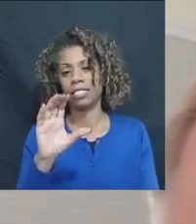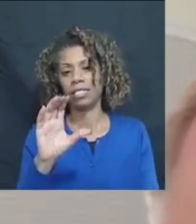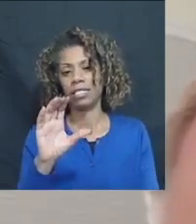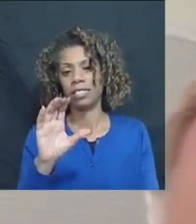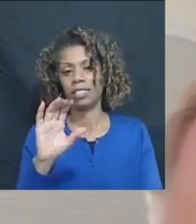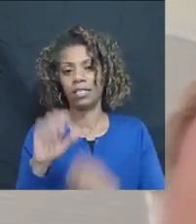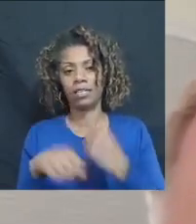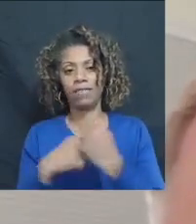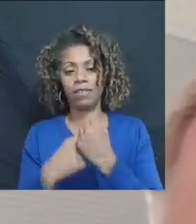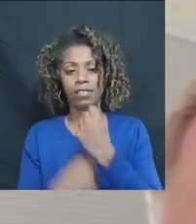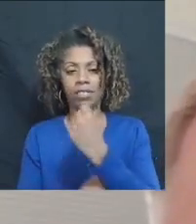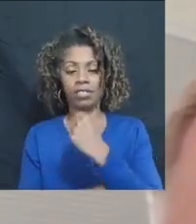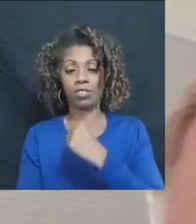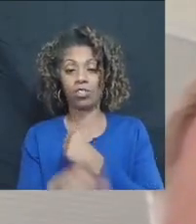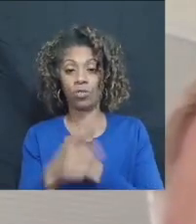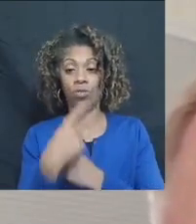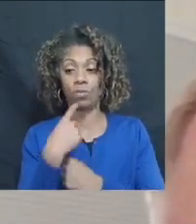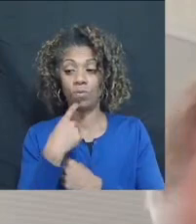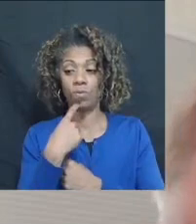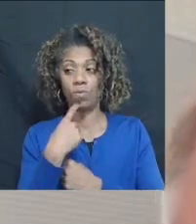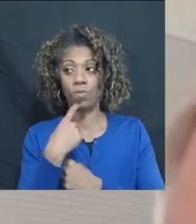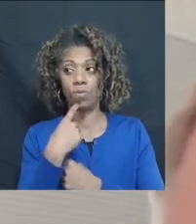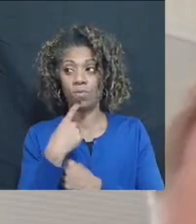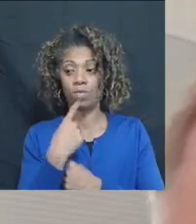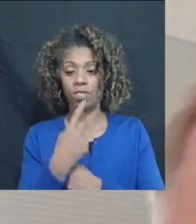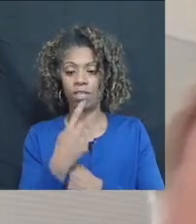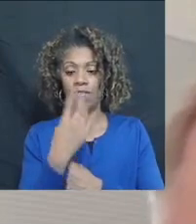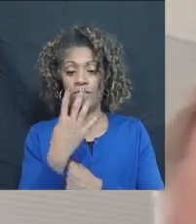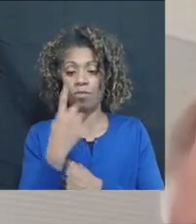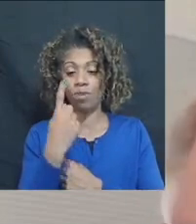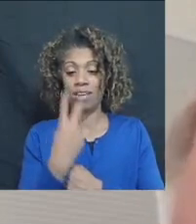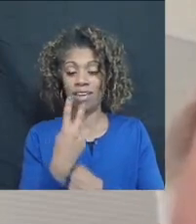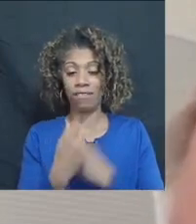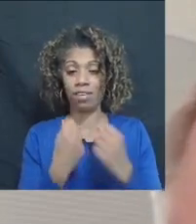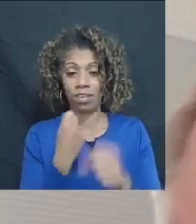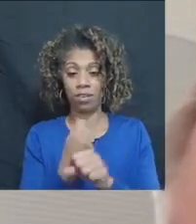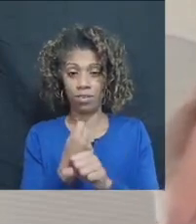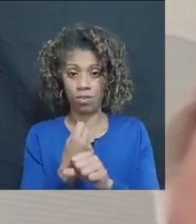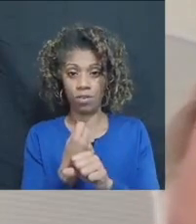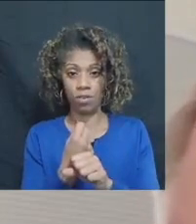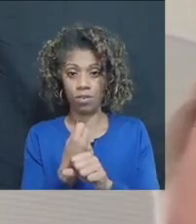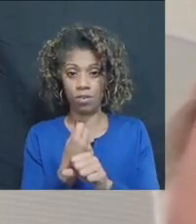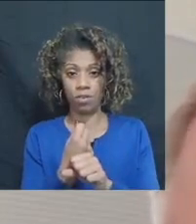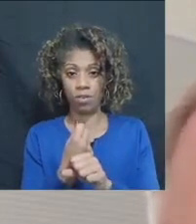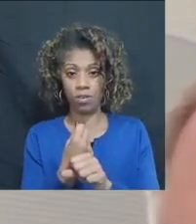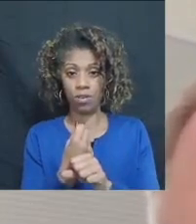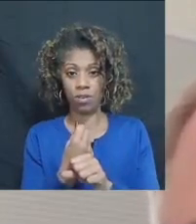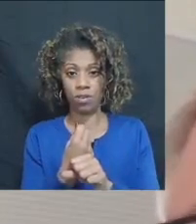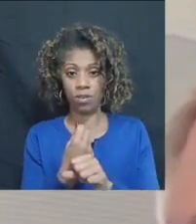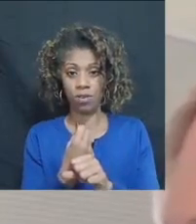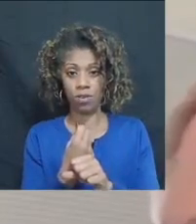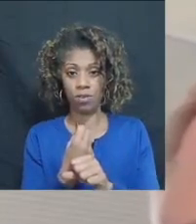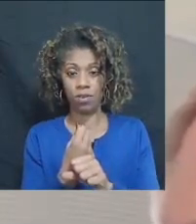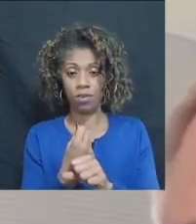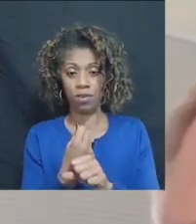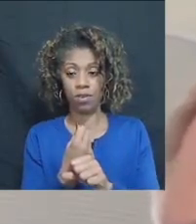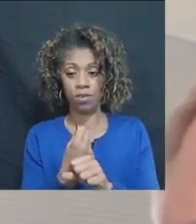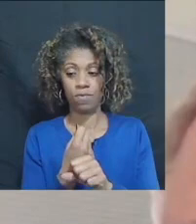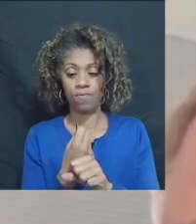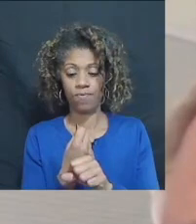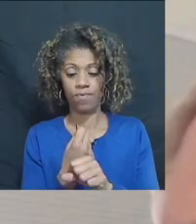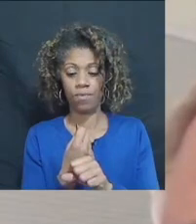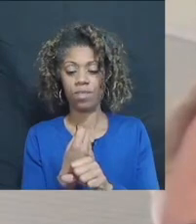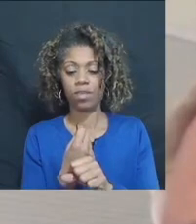4.5 years you've been at the foundation. You've seen it change a lot. How has the foundation itself changed, and what has driven those